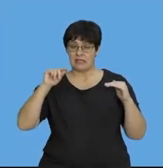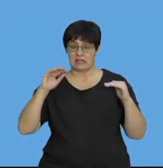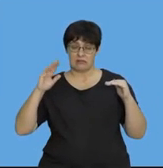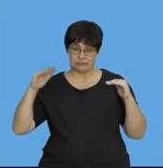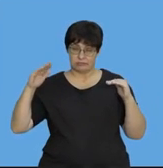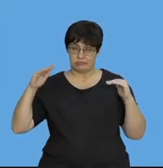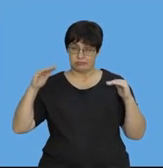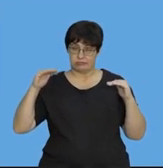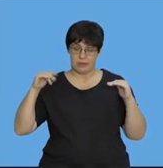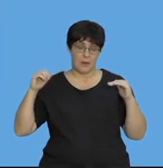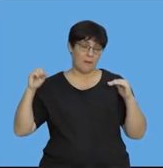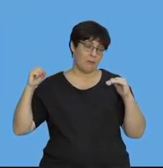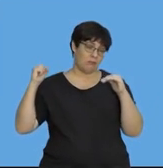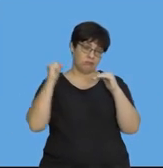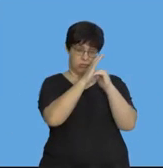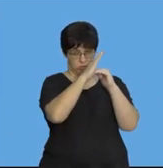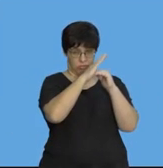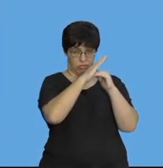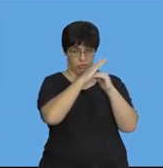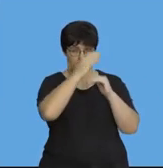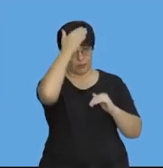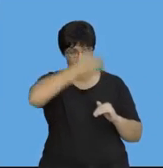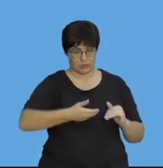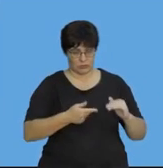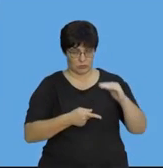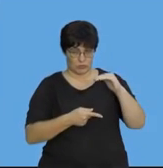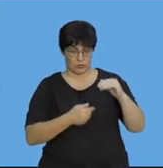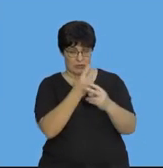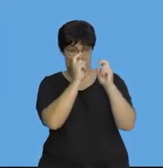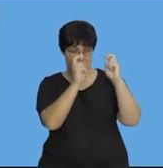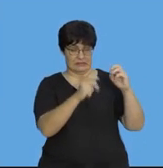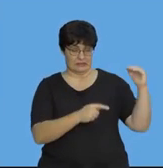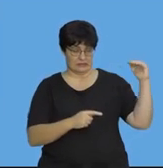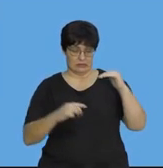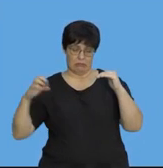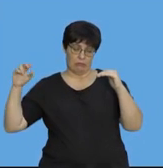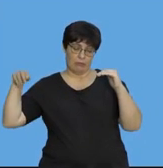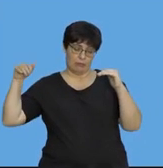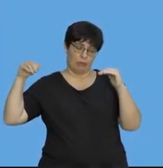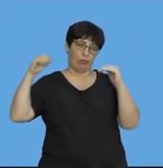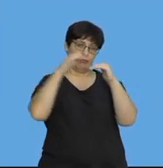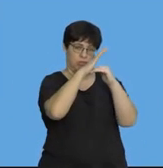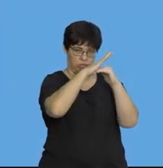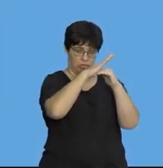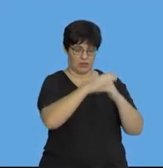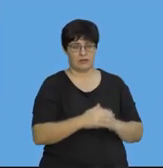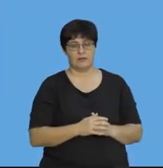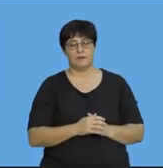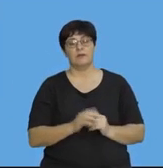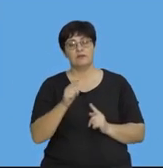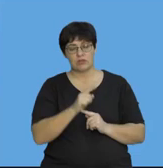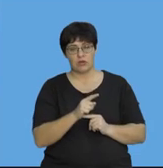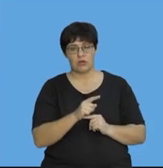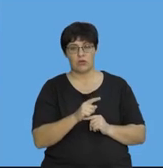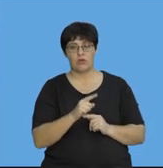in the opposite direction suddenly splatters on the front window, okay? How does the force